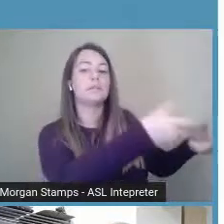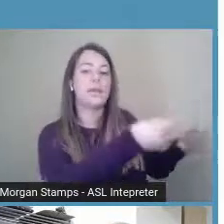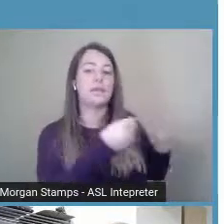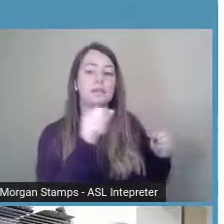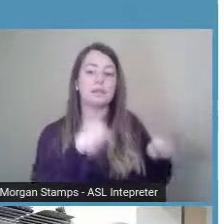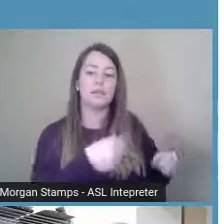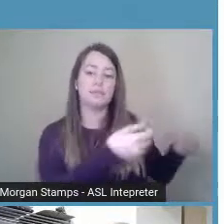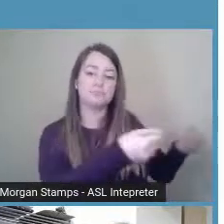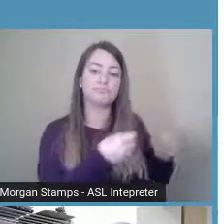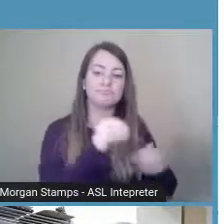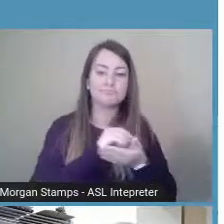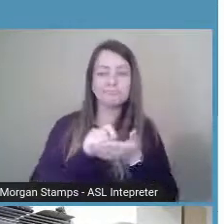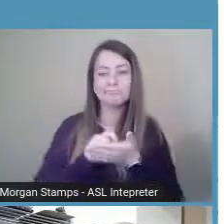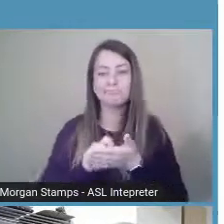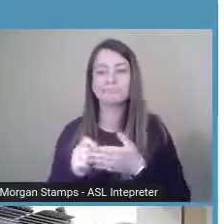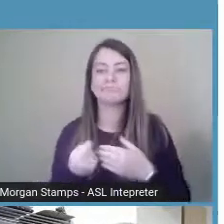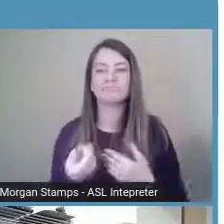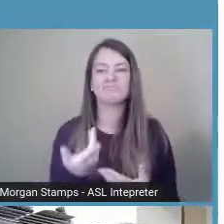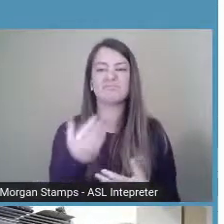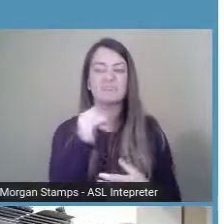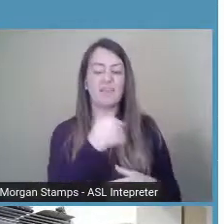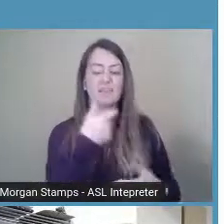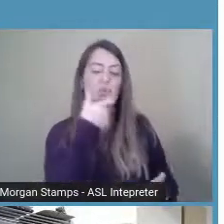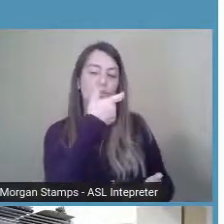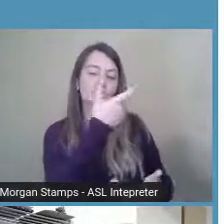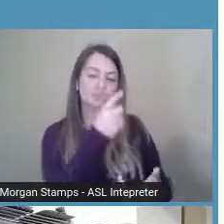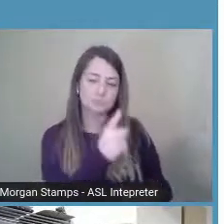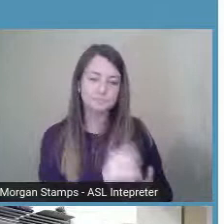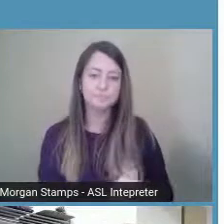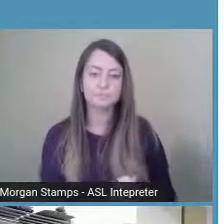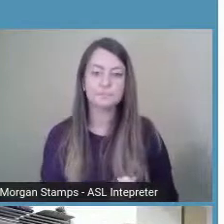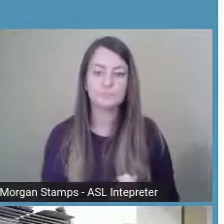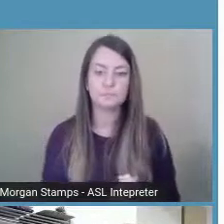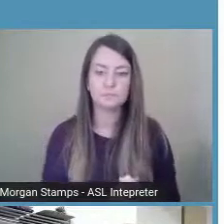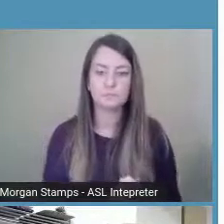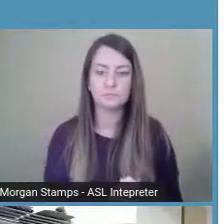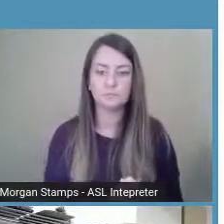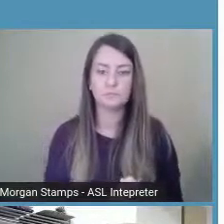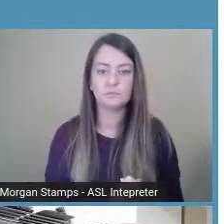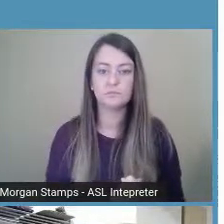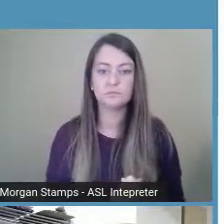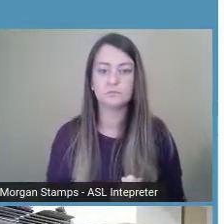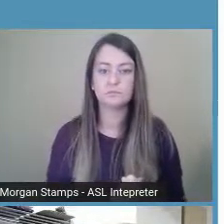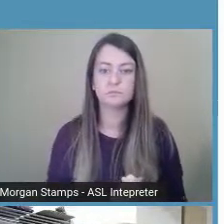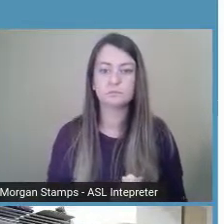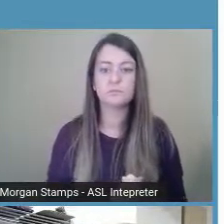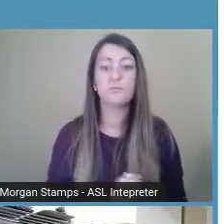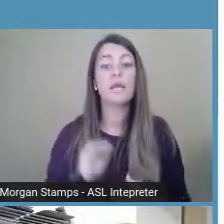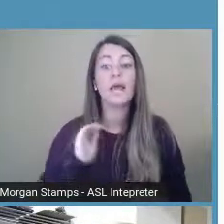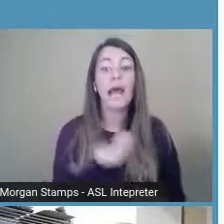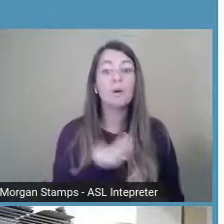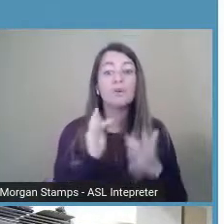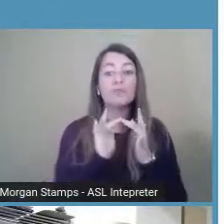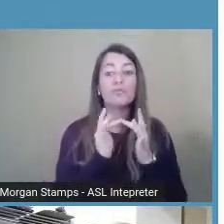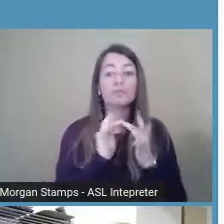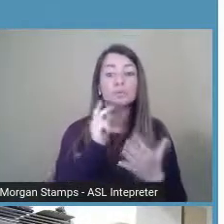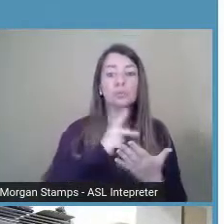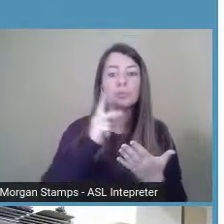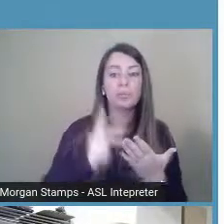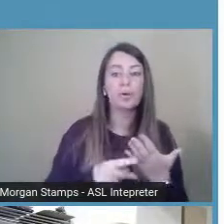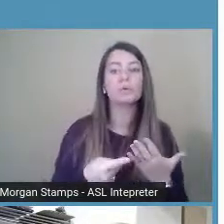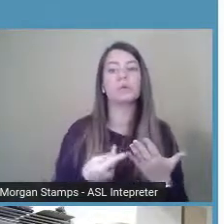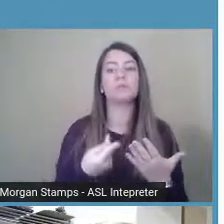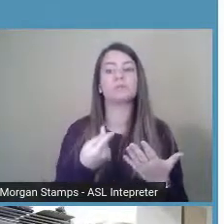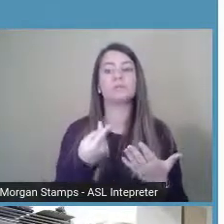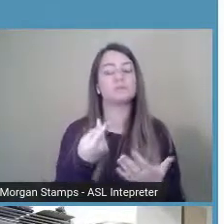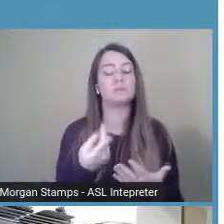our collection and exhibitions, and educational offerings, and in so doing have cultivated new members from around the state,